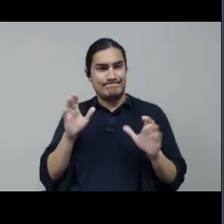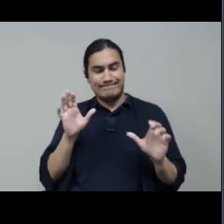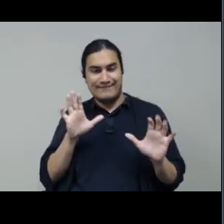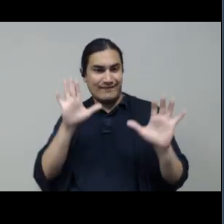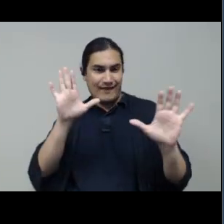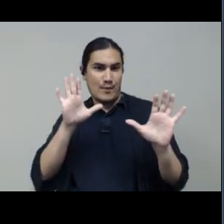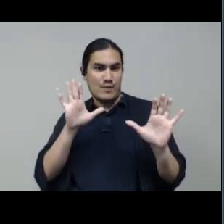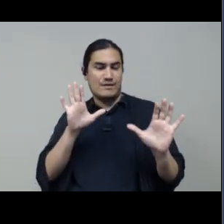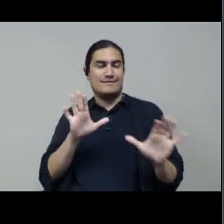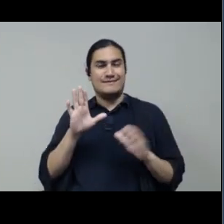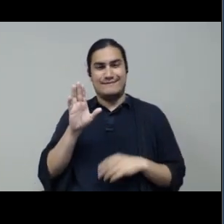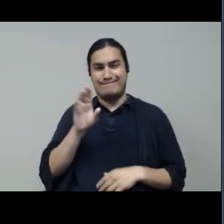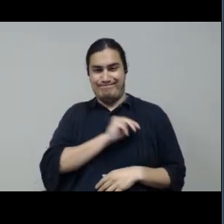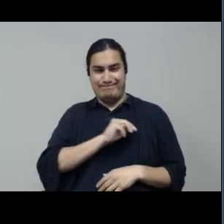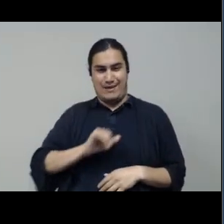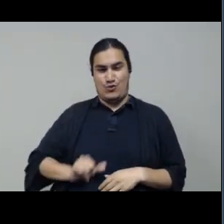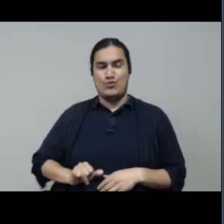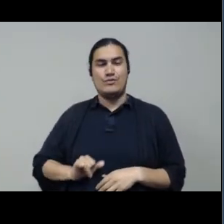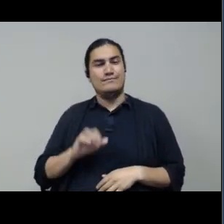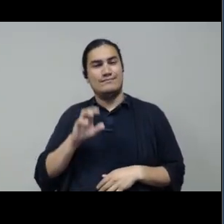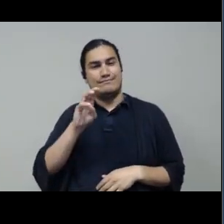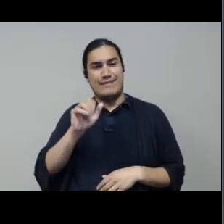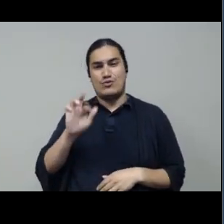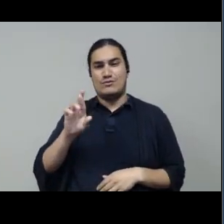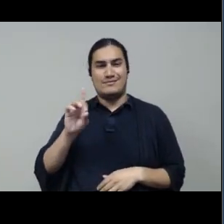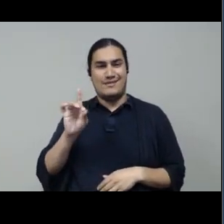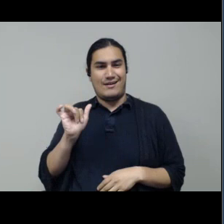Fresno Mayor, Mayor Dyer.